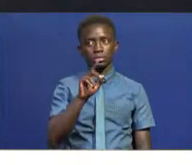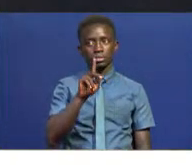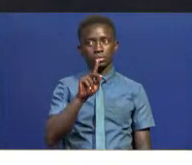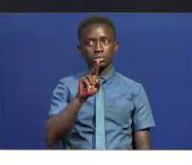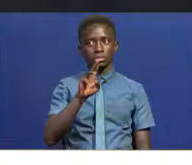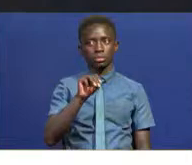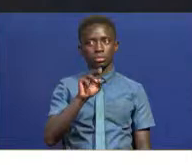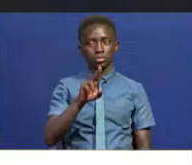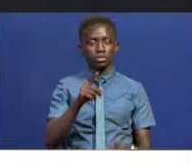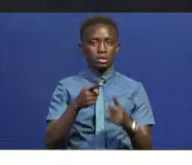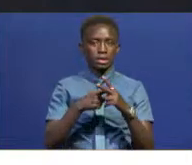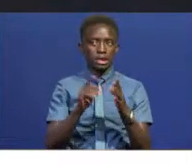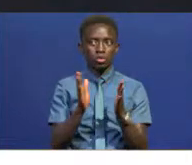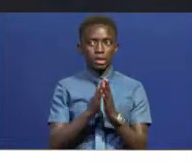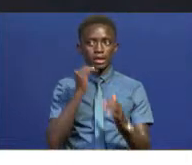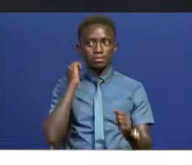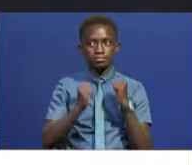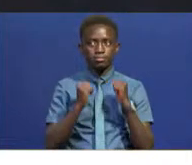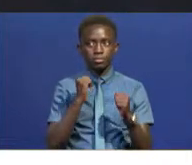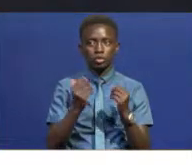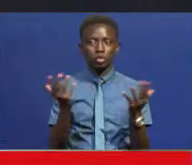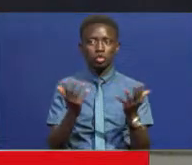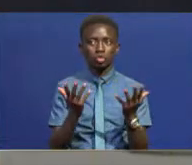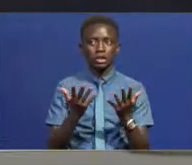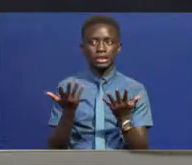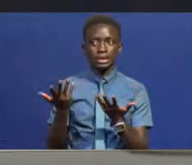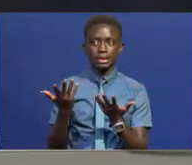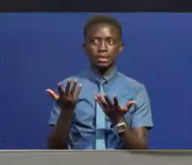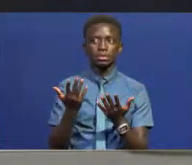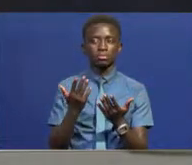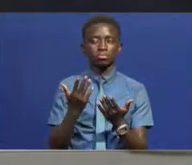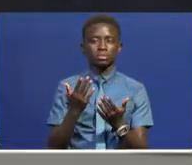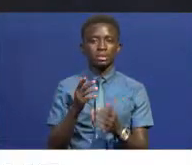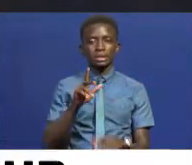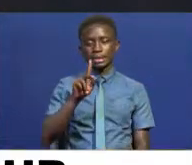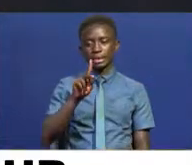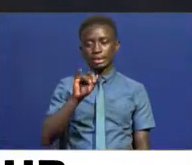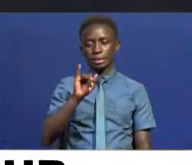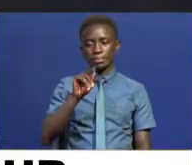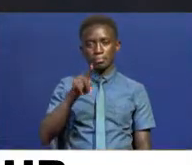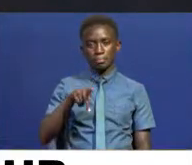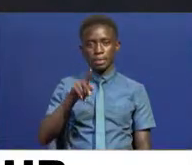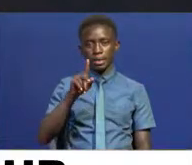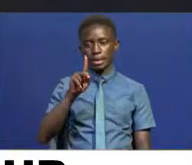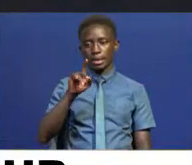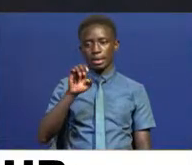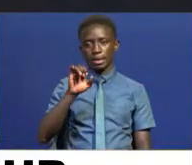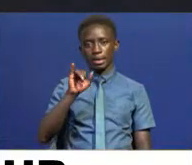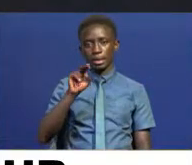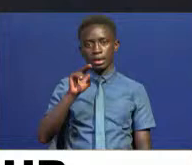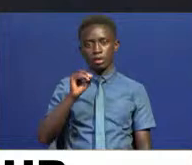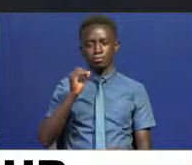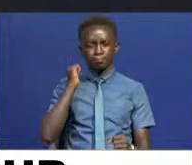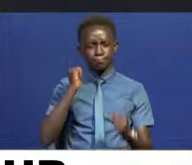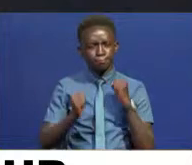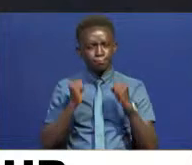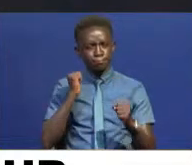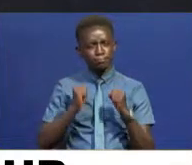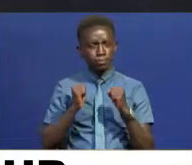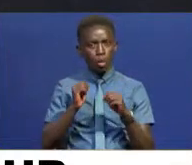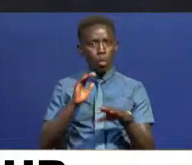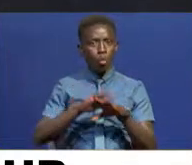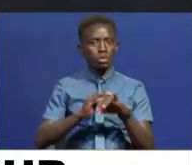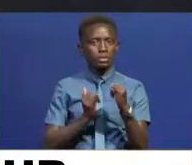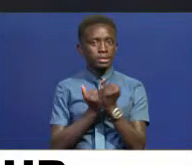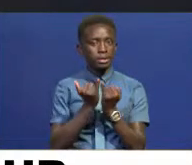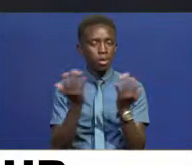where the Seoul Systems go ahead of the fifth Kipkeino Classic Continental Tour meet set for Saturday at